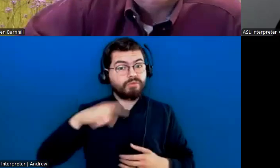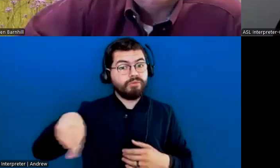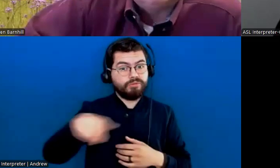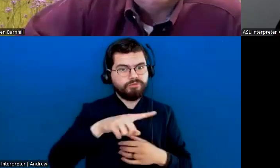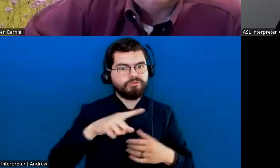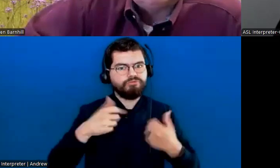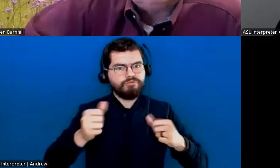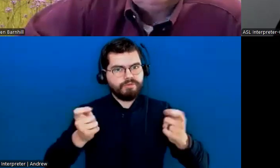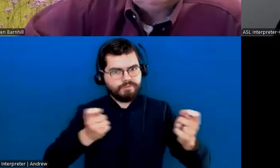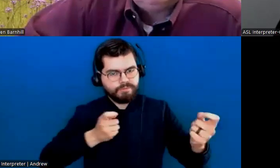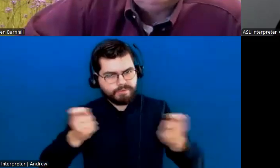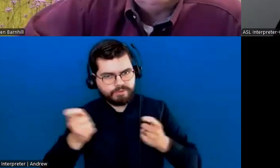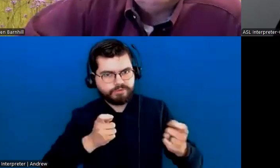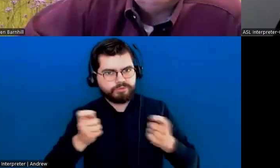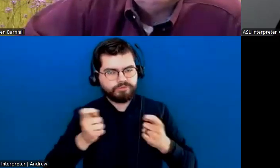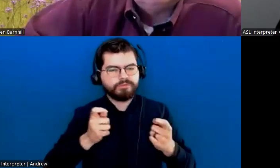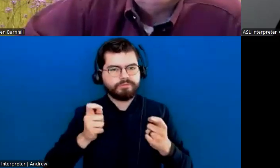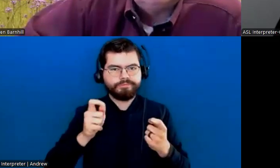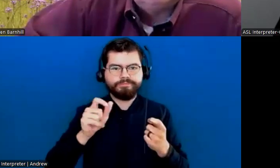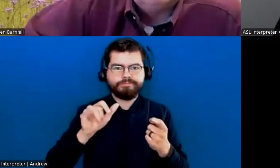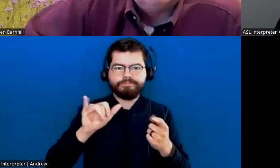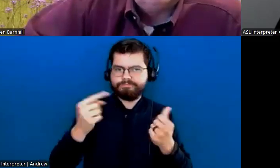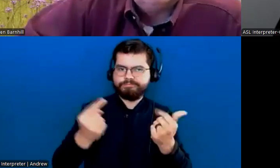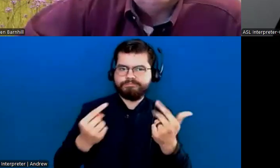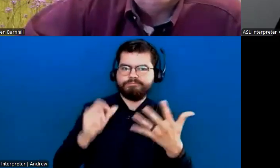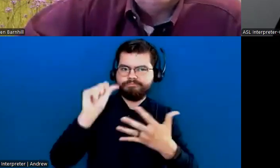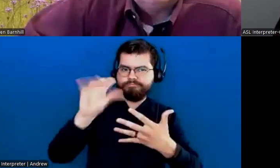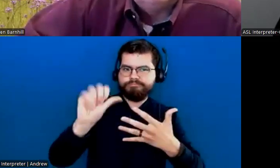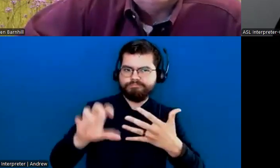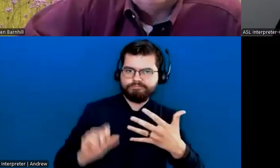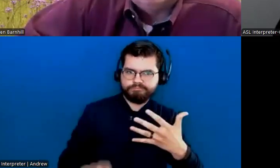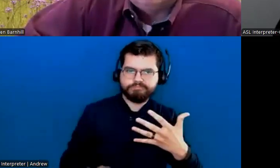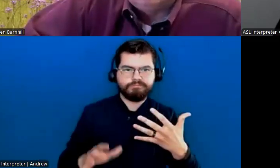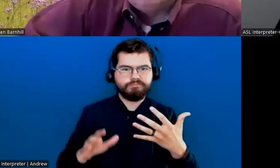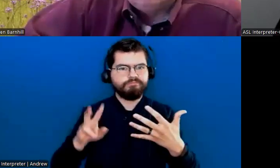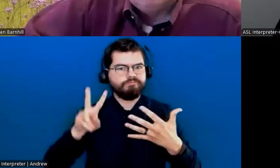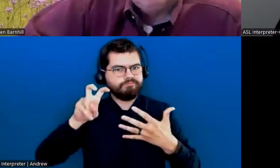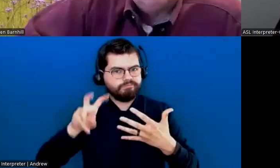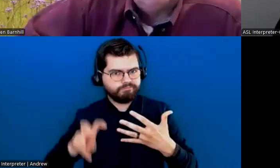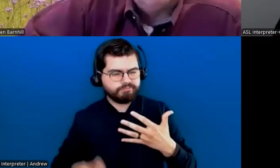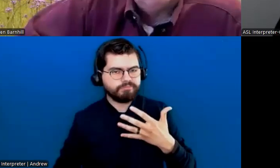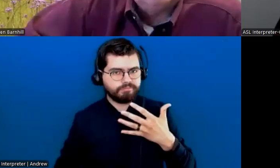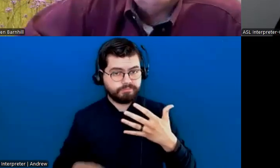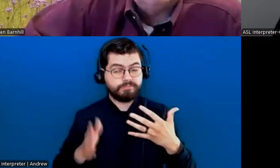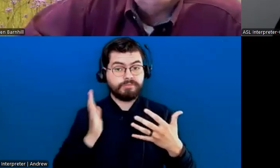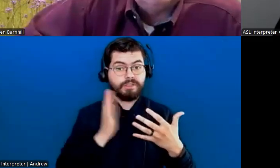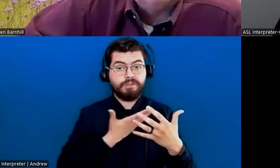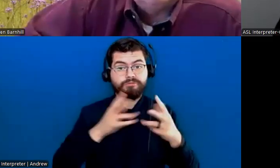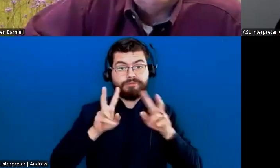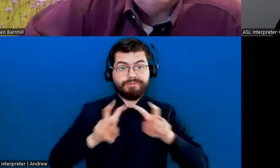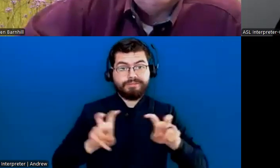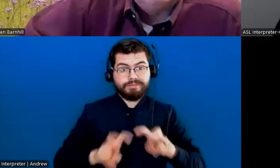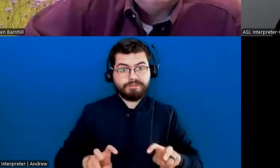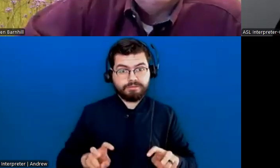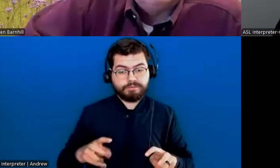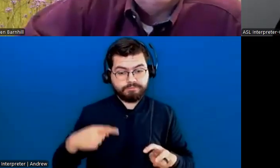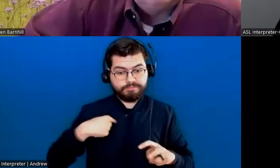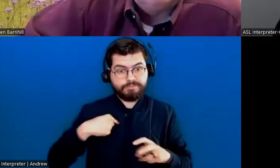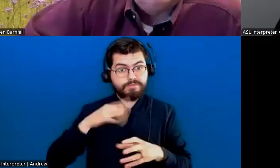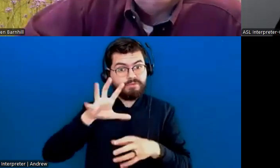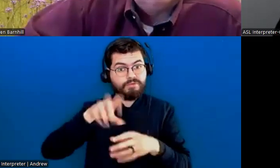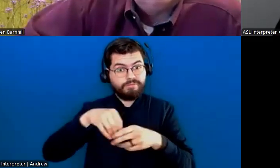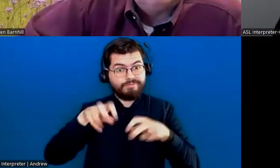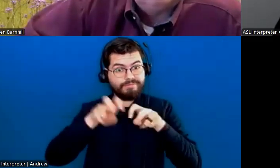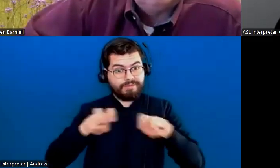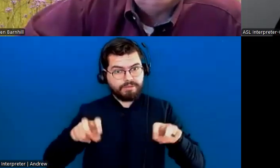are the things we're looking at. I was kind of, in our assessment of me participating in the panel, I was